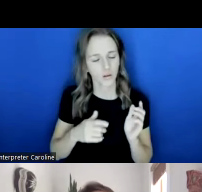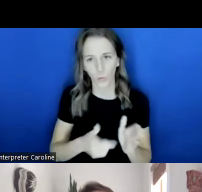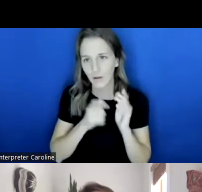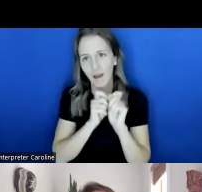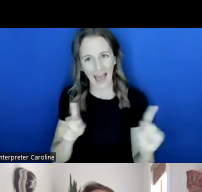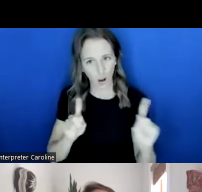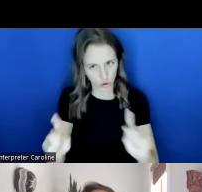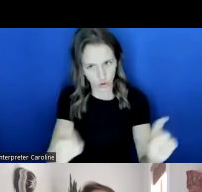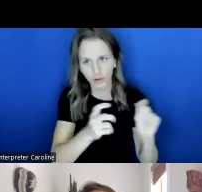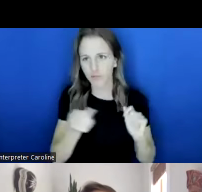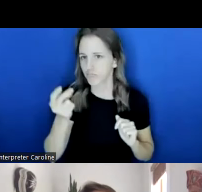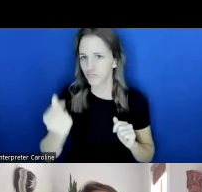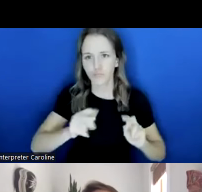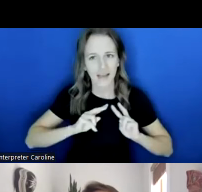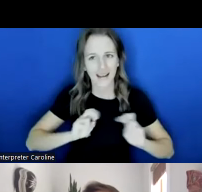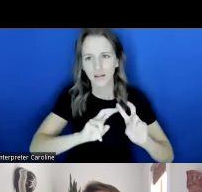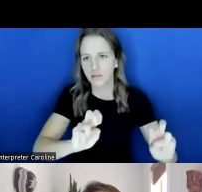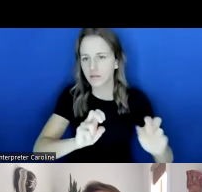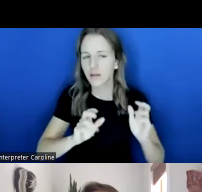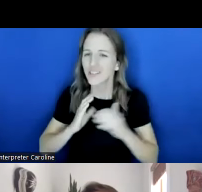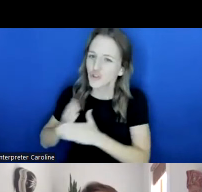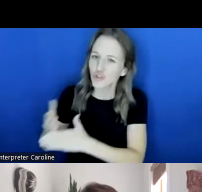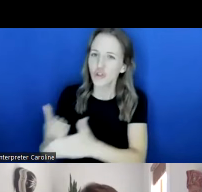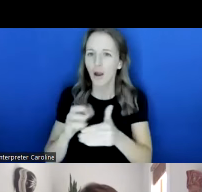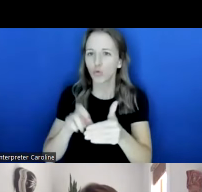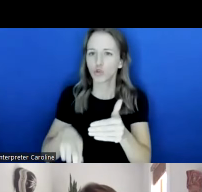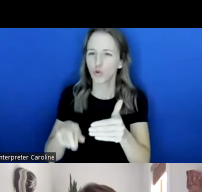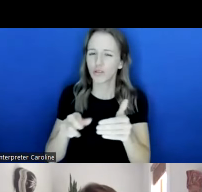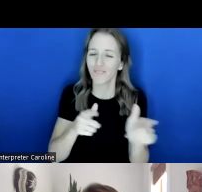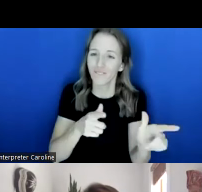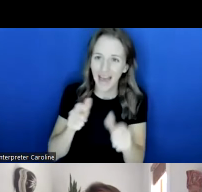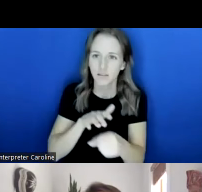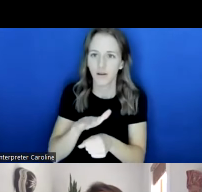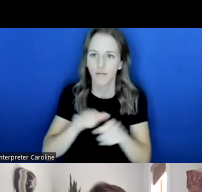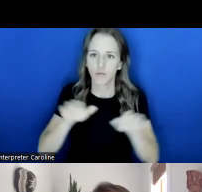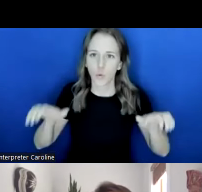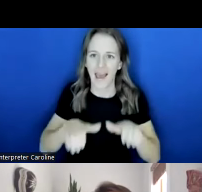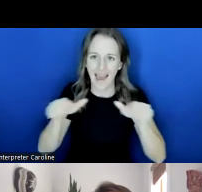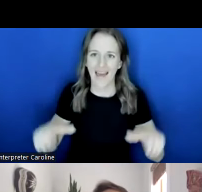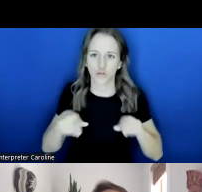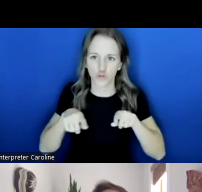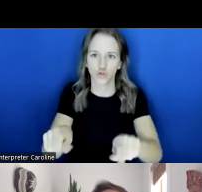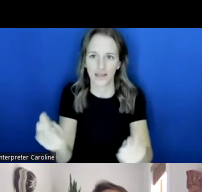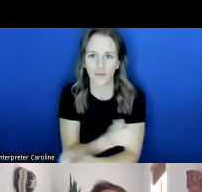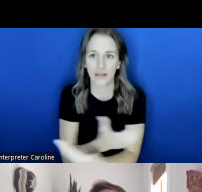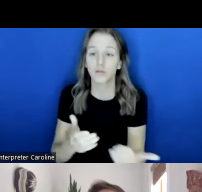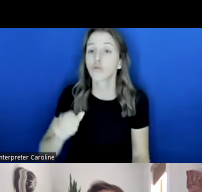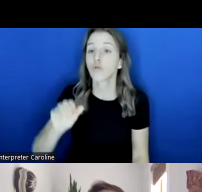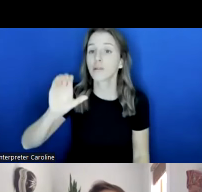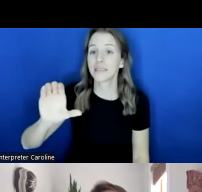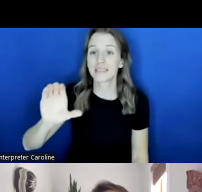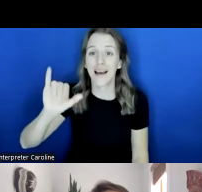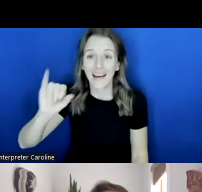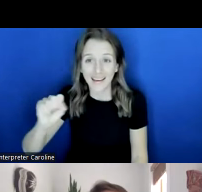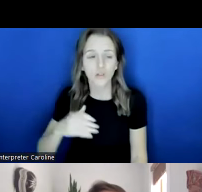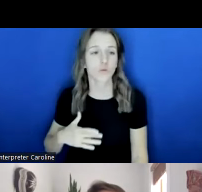the analysis really fast, and be able to share the results quickly enough to actually take action. And so in the case of CCIS, we fielded the survey